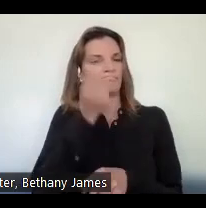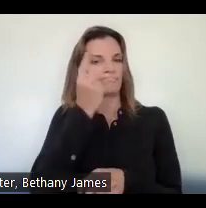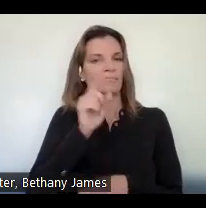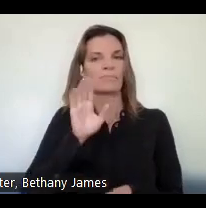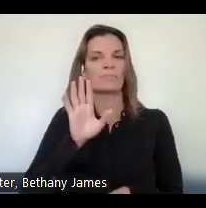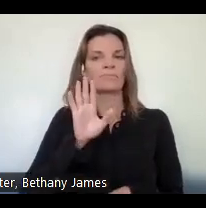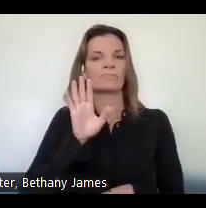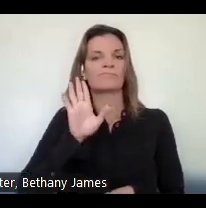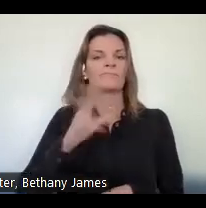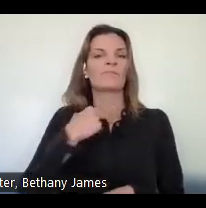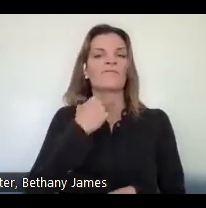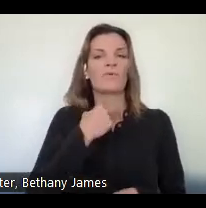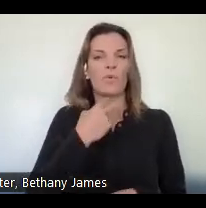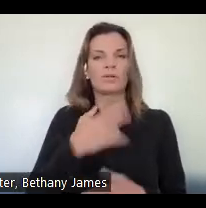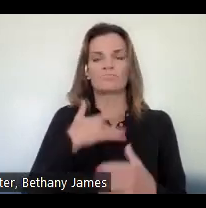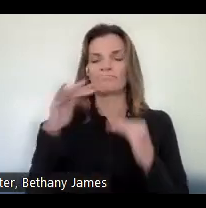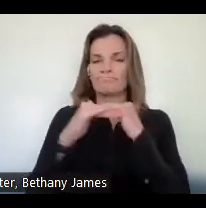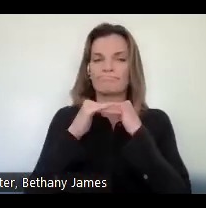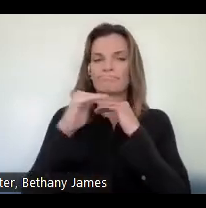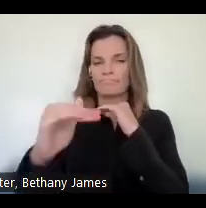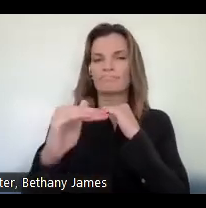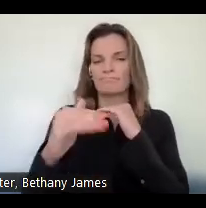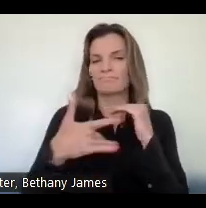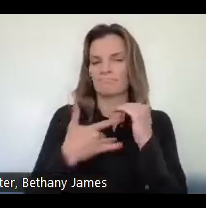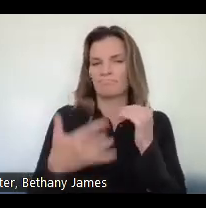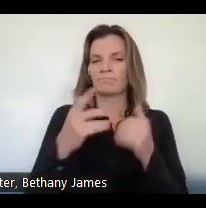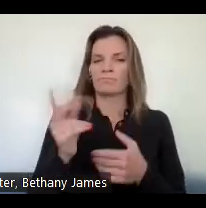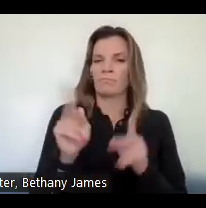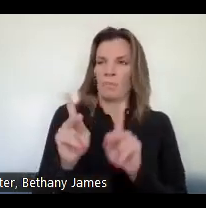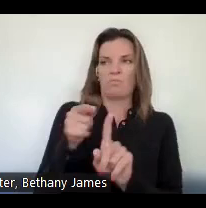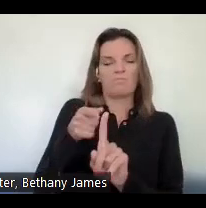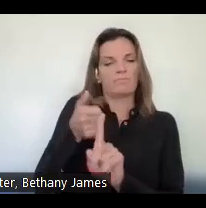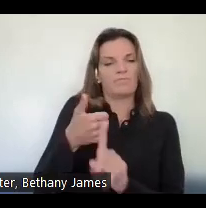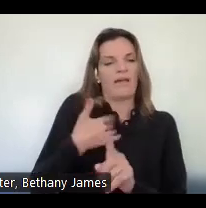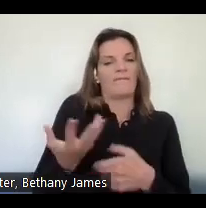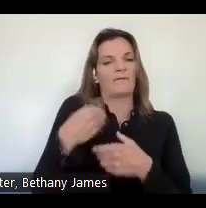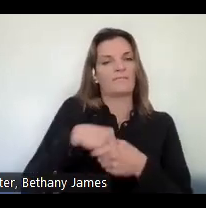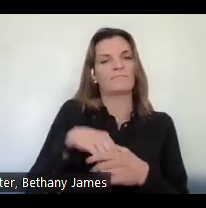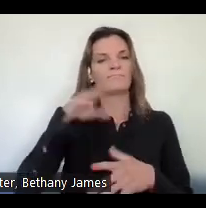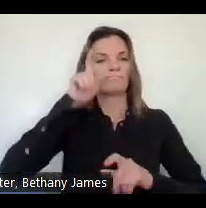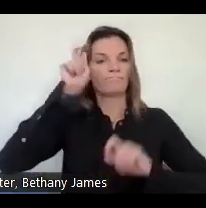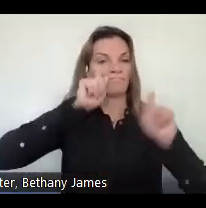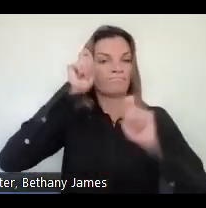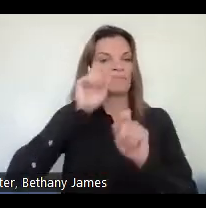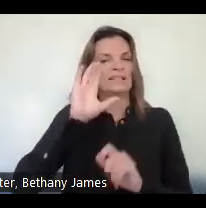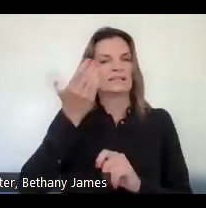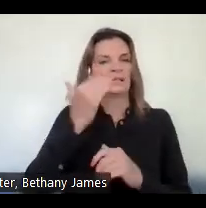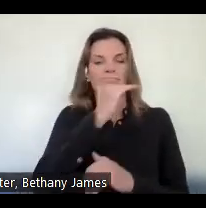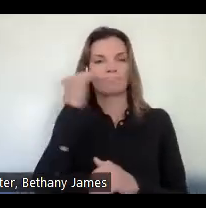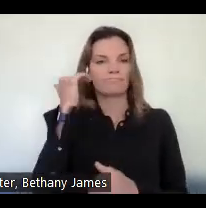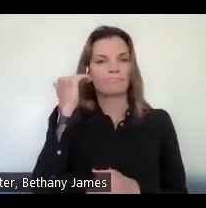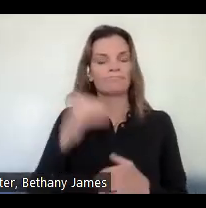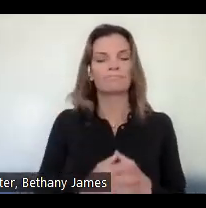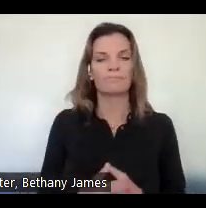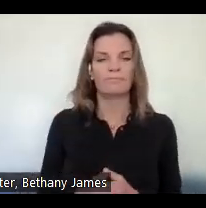to be more of a flat tone of voice. Their facial expressions, you may see a flat affect. So